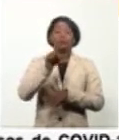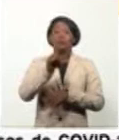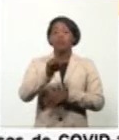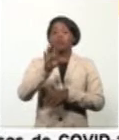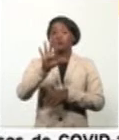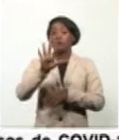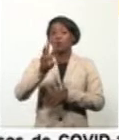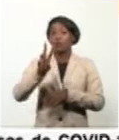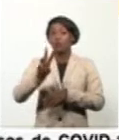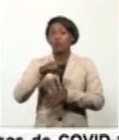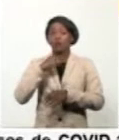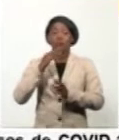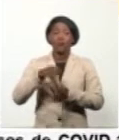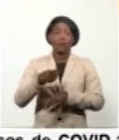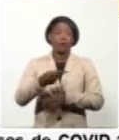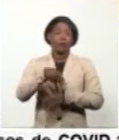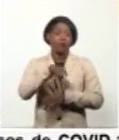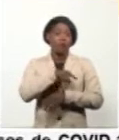340,481 cases,